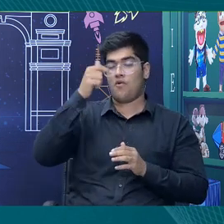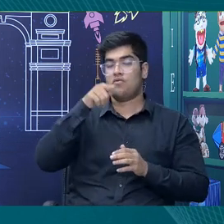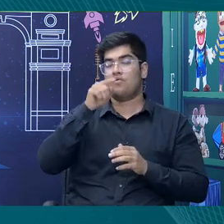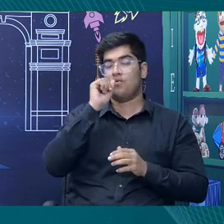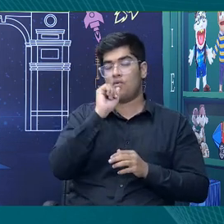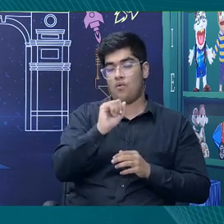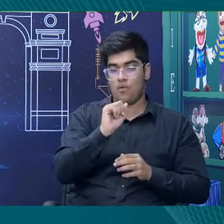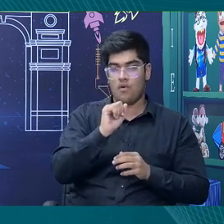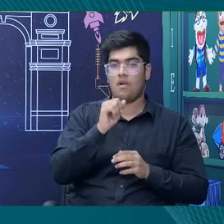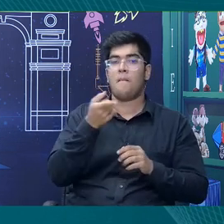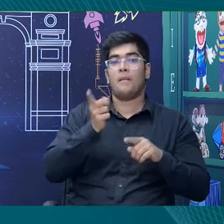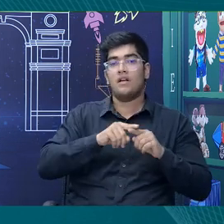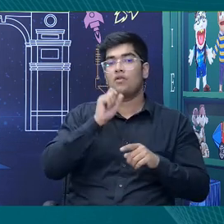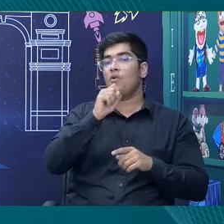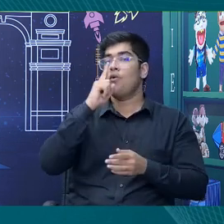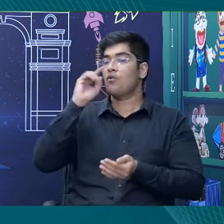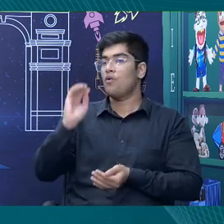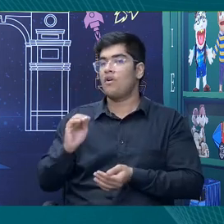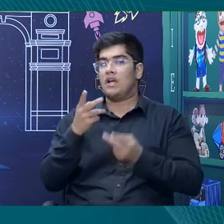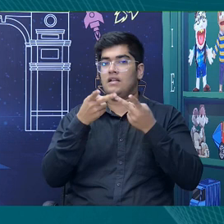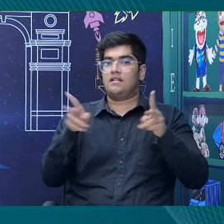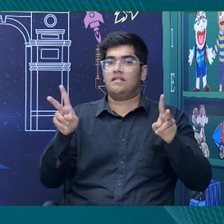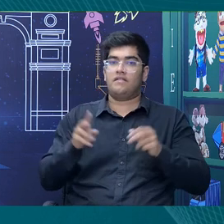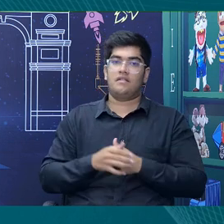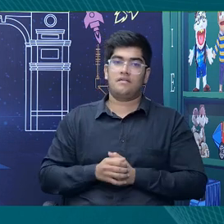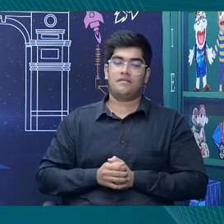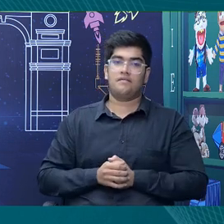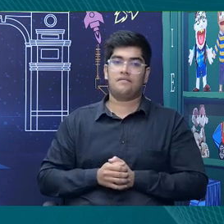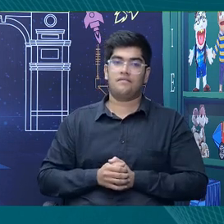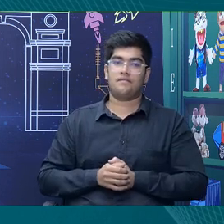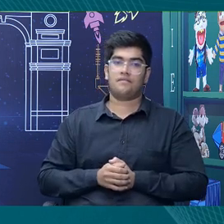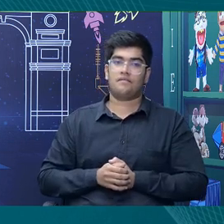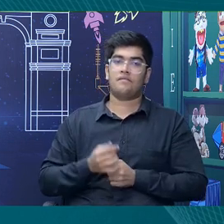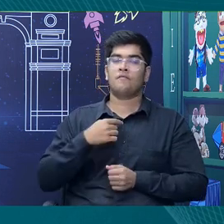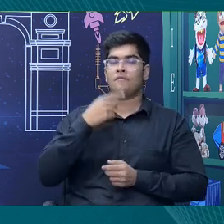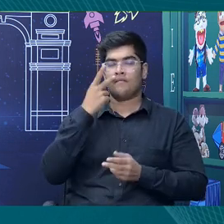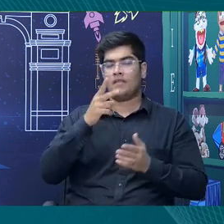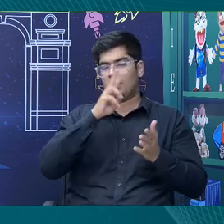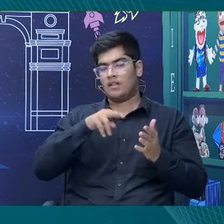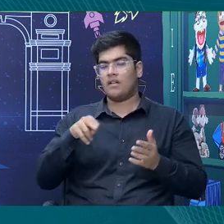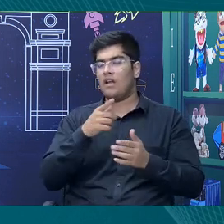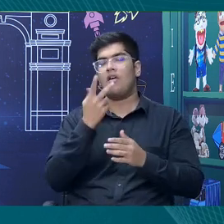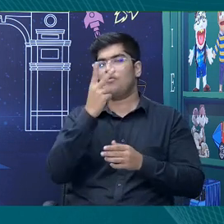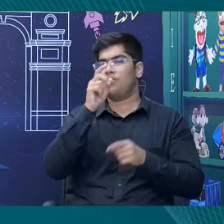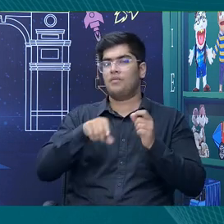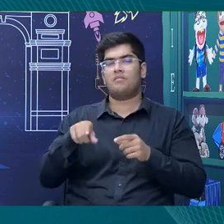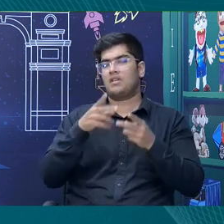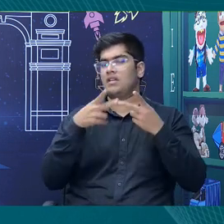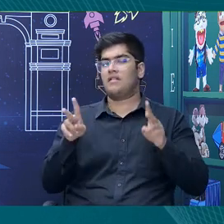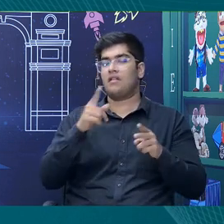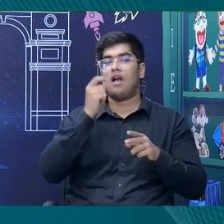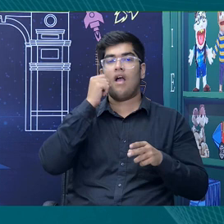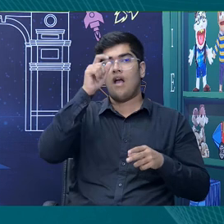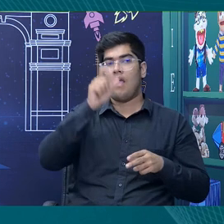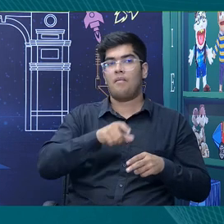daughter in many ways? So as we read the story, we realize that these two people are very different, you know. He says, you